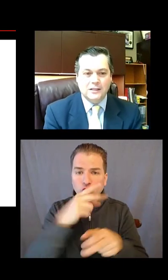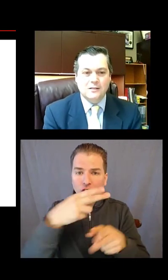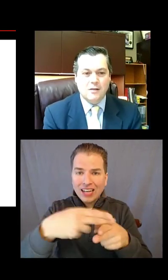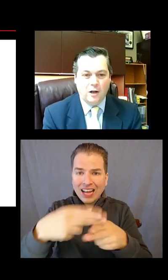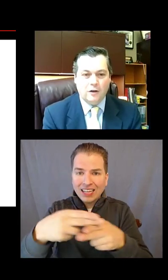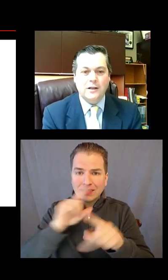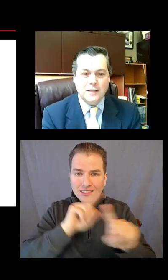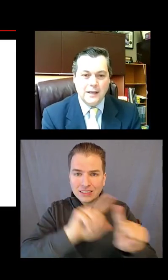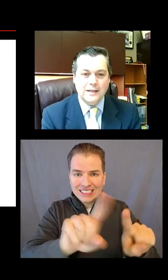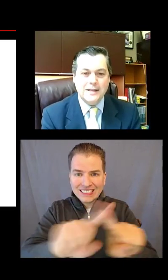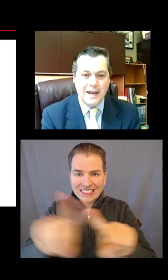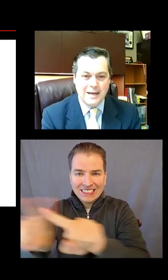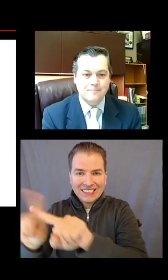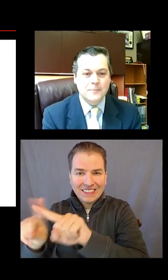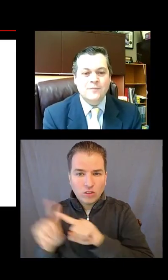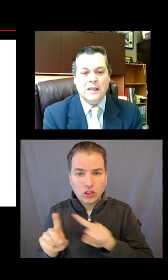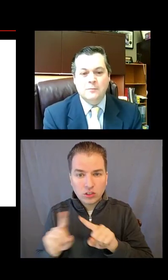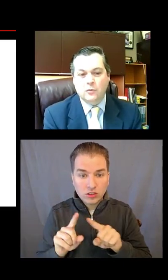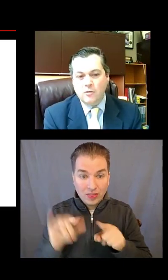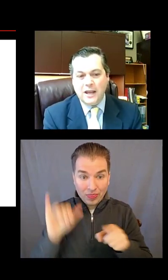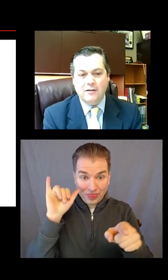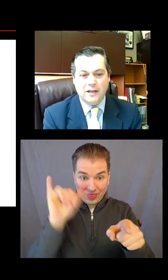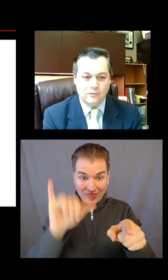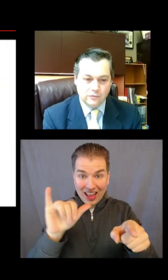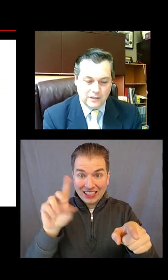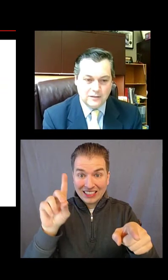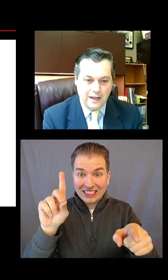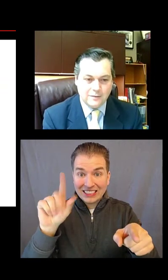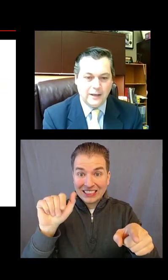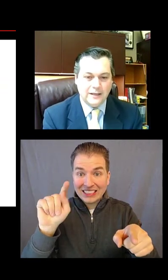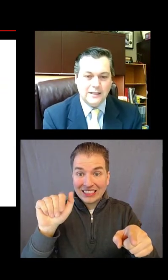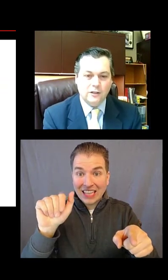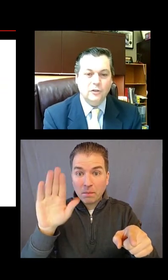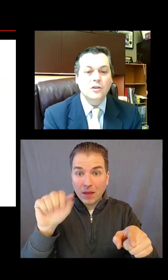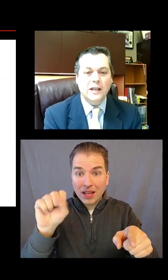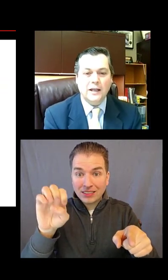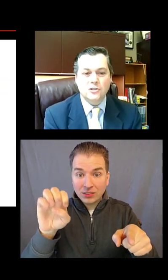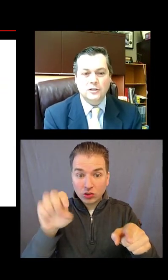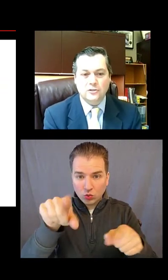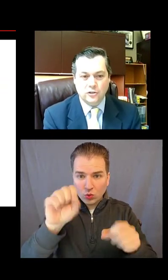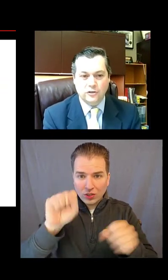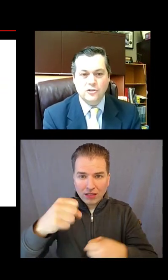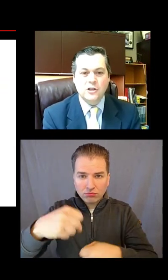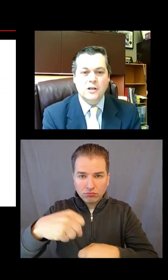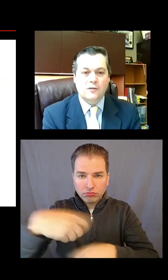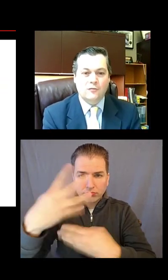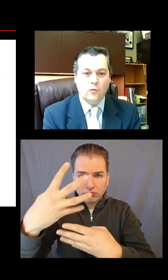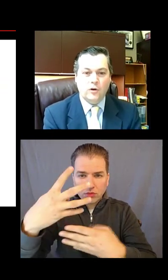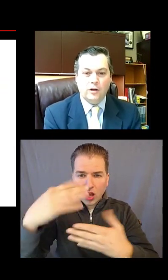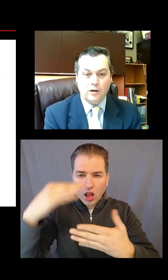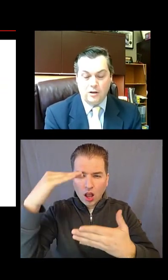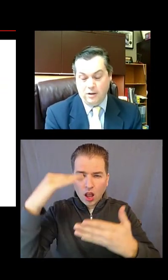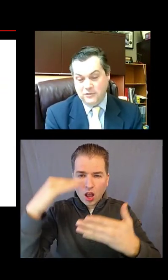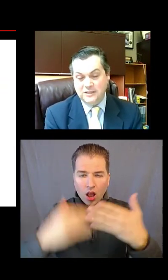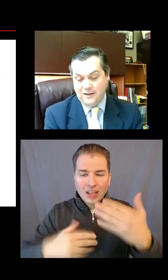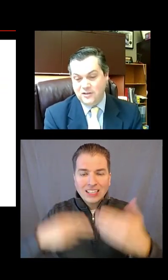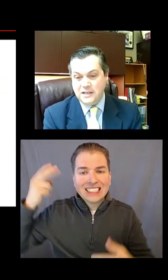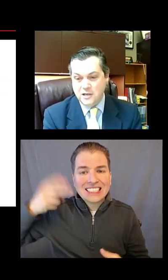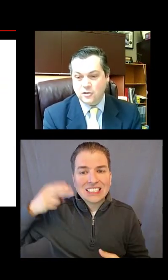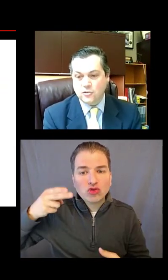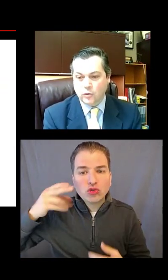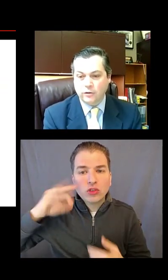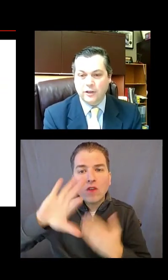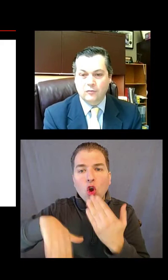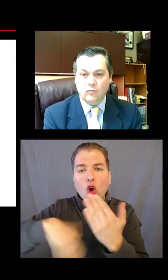somebody else's already taken name. Monroe County, through this database here, you can actually search for up to